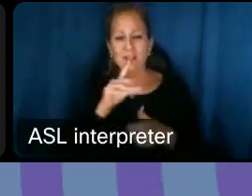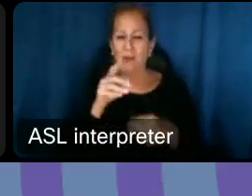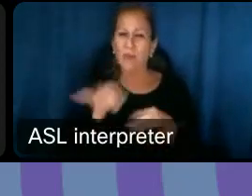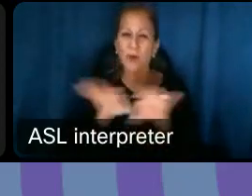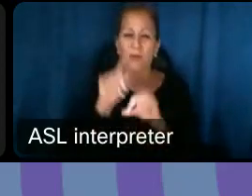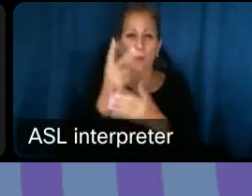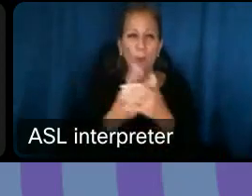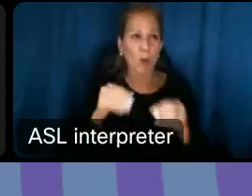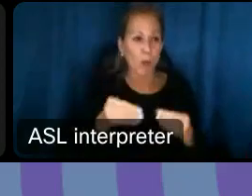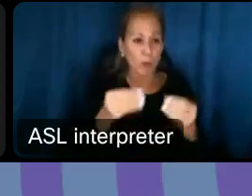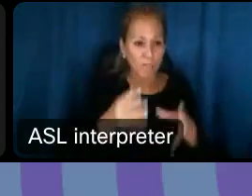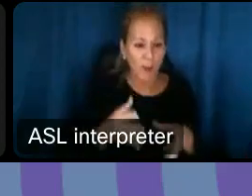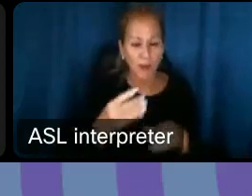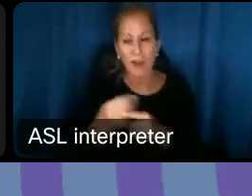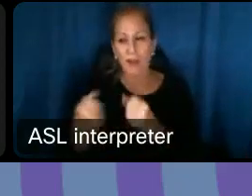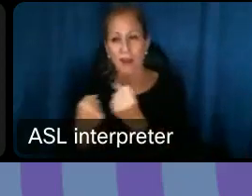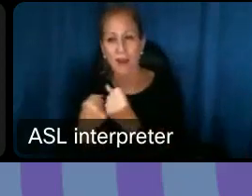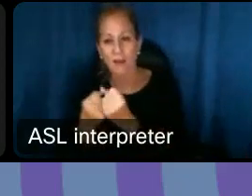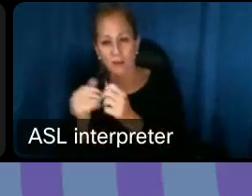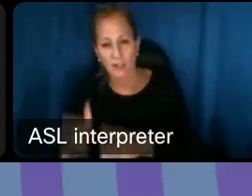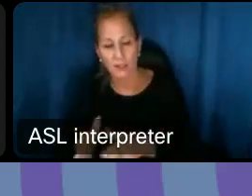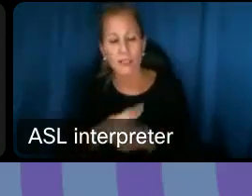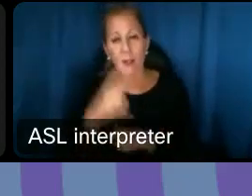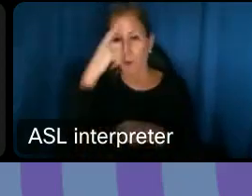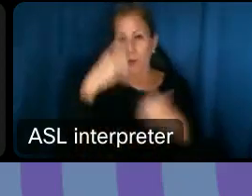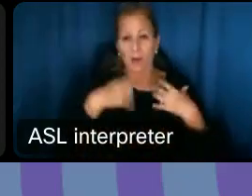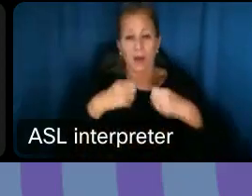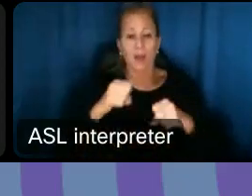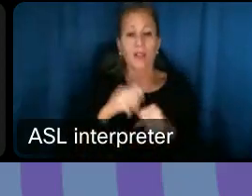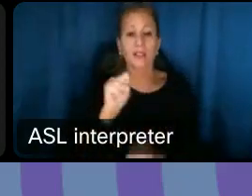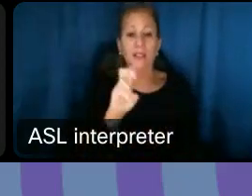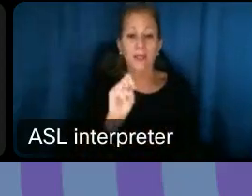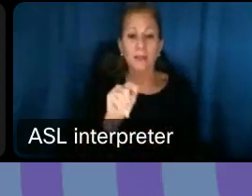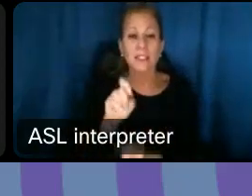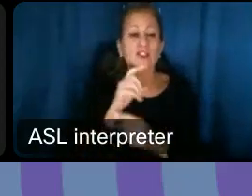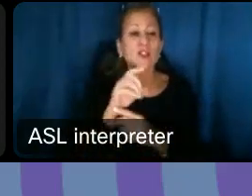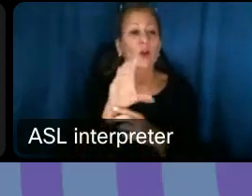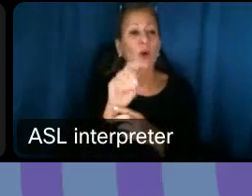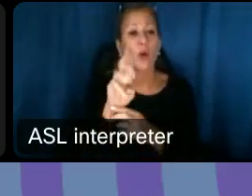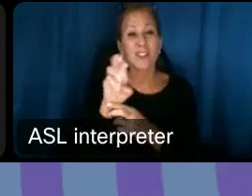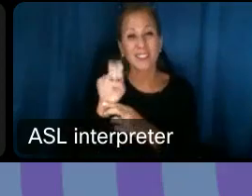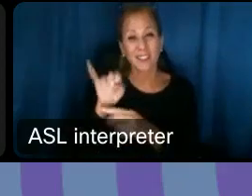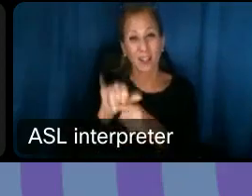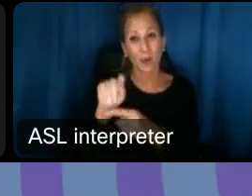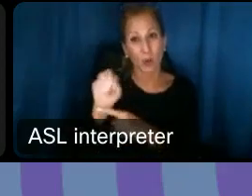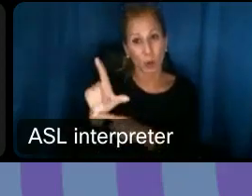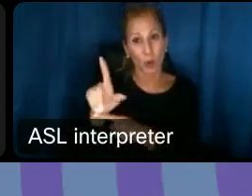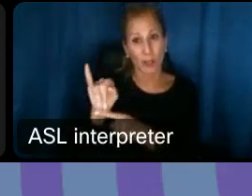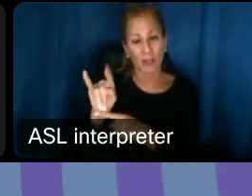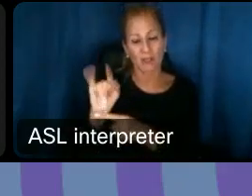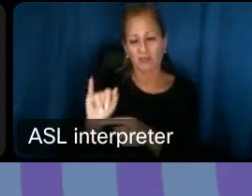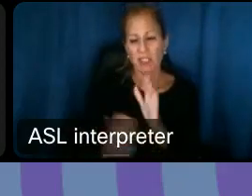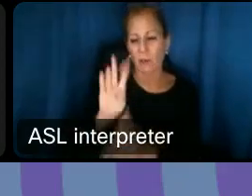both providers and advocates. The Mental Health and Substance Use Coercion Toolkit was developed in